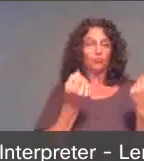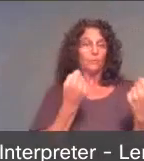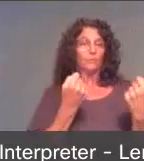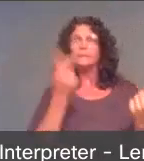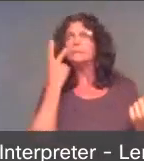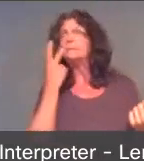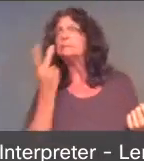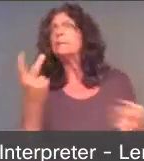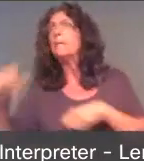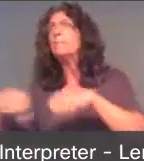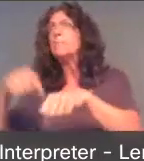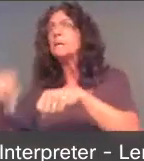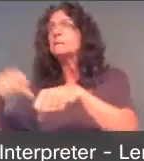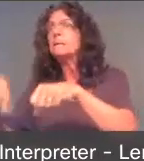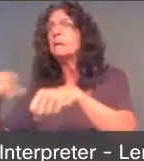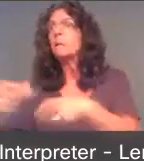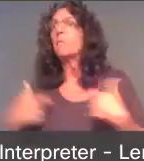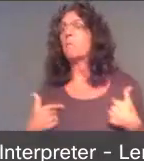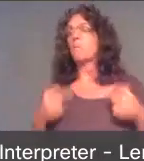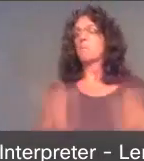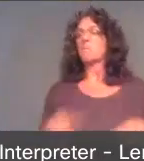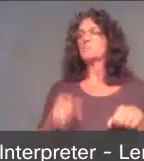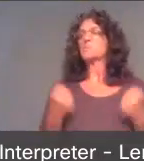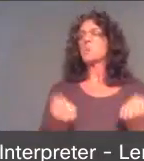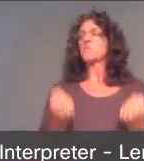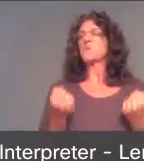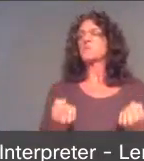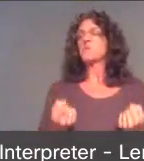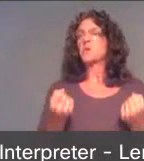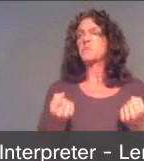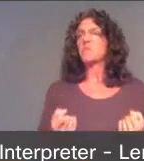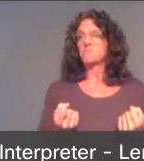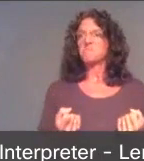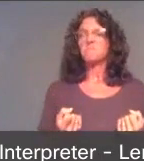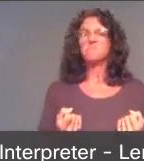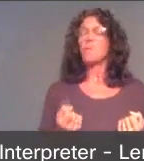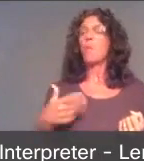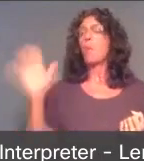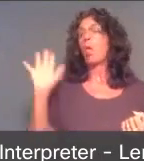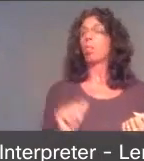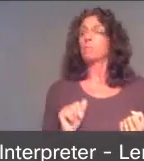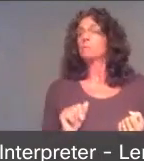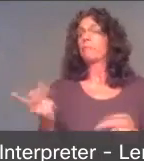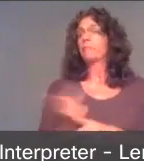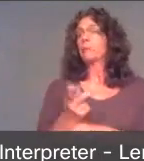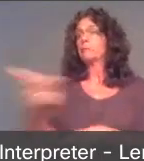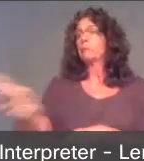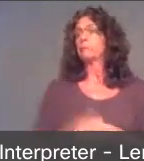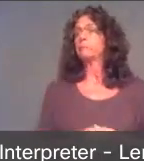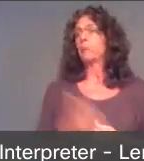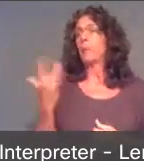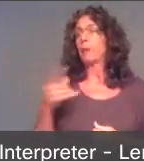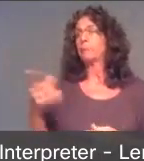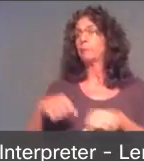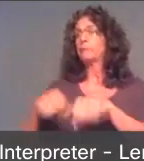bicyclist, I'm not going to say, I'm not going to change the way I'm driving. I'm going to keep driving the same way I always drive. And, oh, well, they'll have to figure it out because they're riding a bicycle